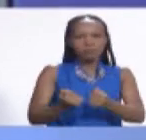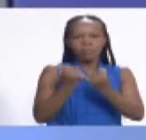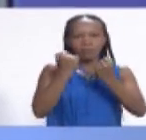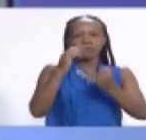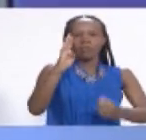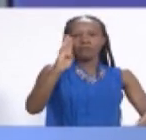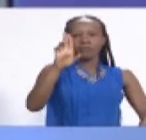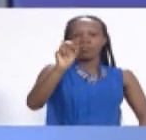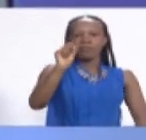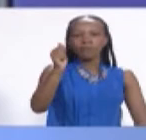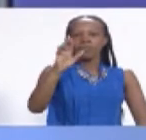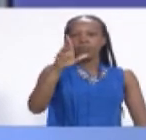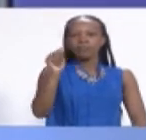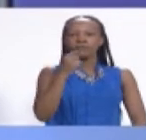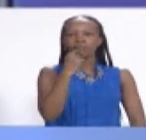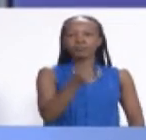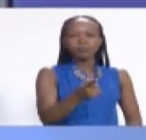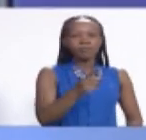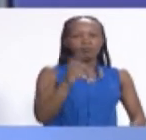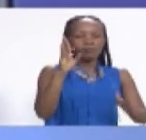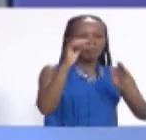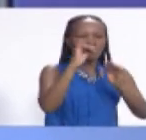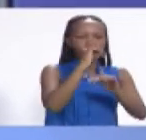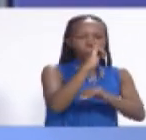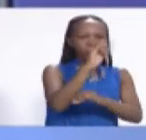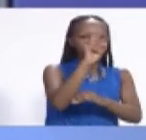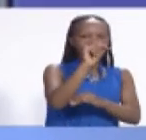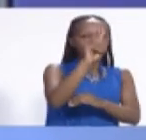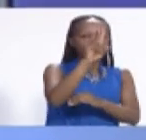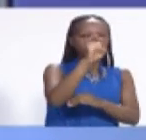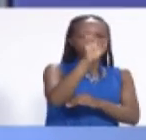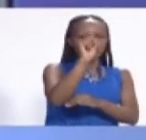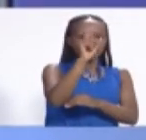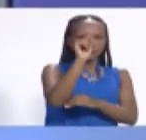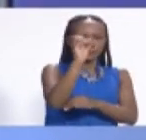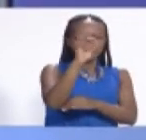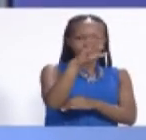Naman reports, investors at the Nairobi Securities Exchange lost